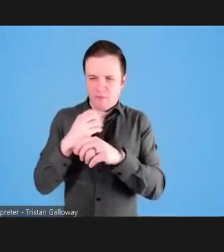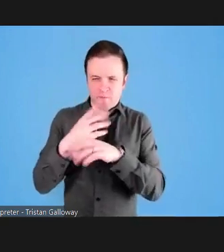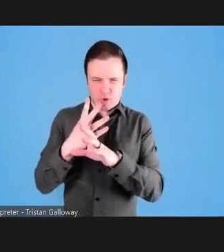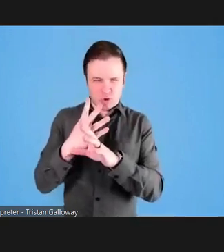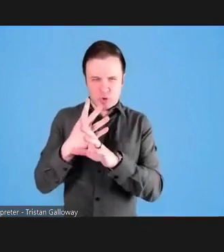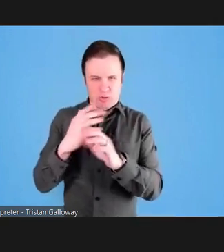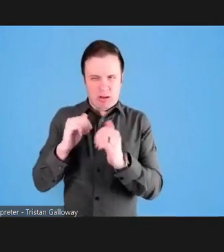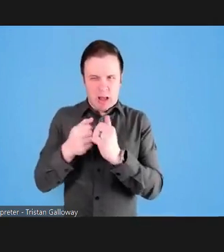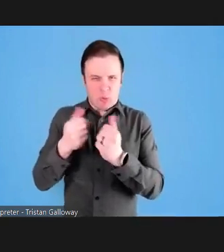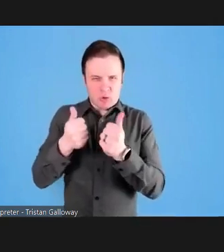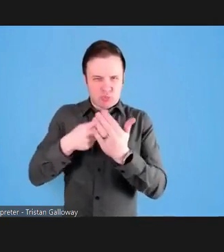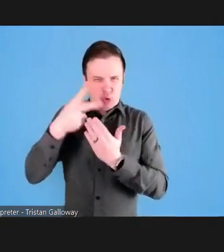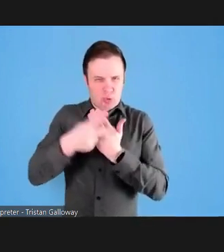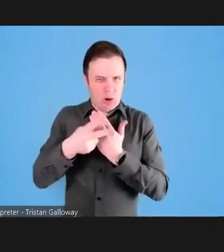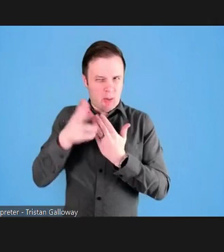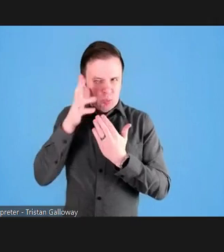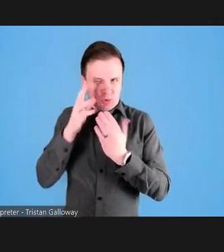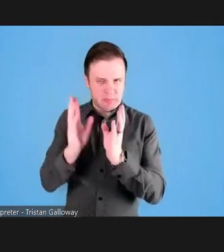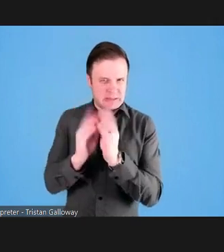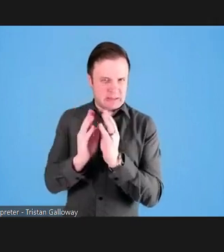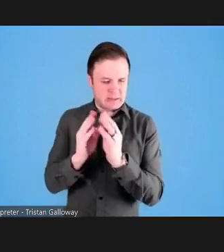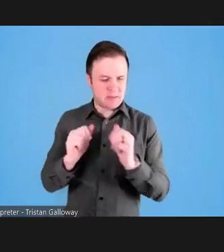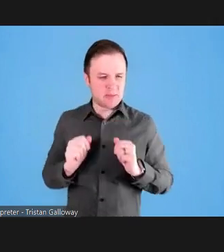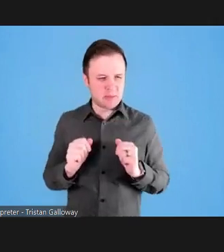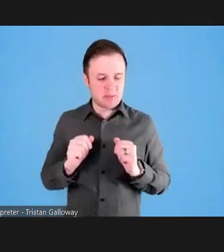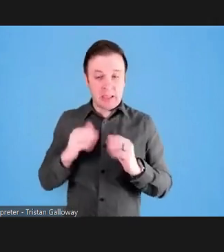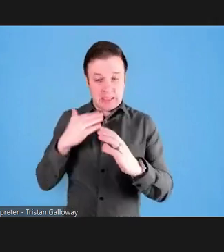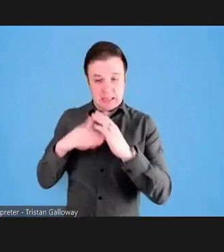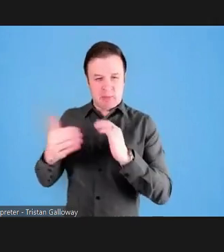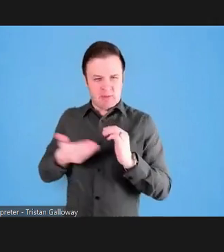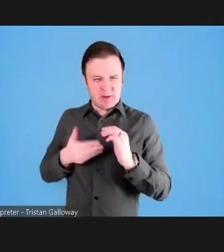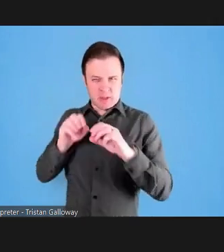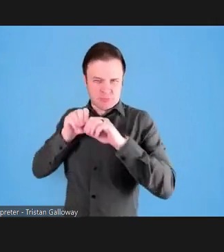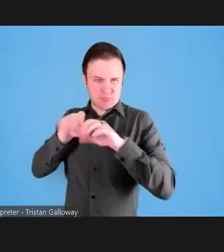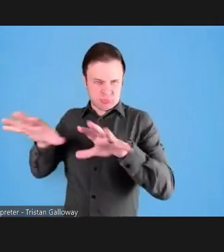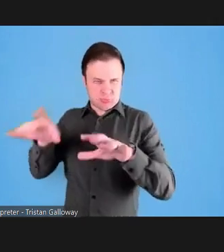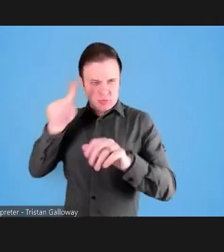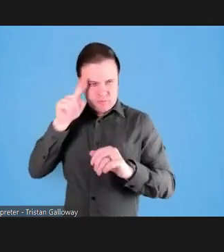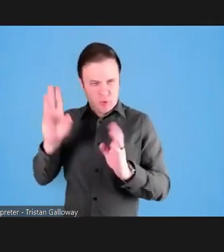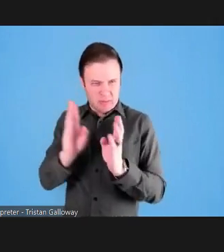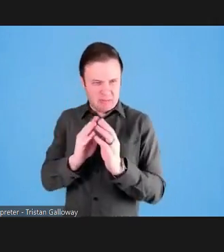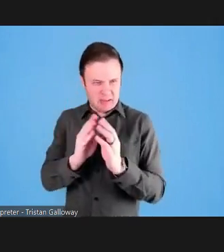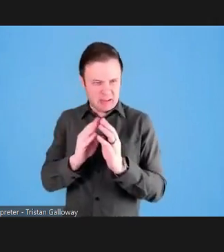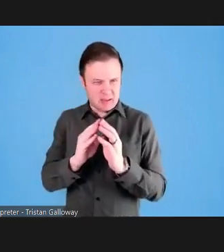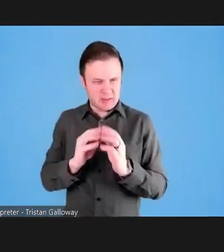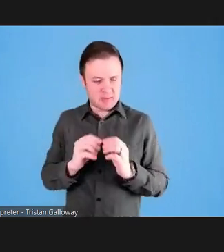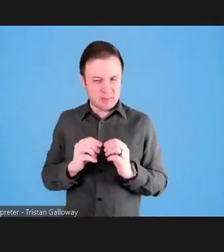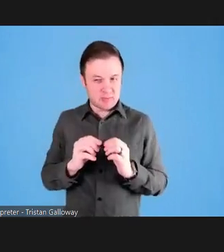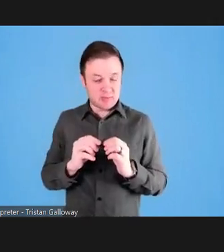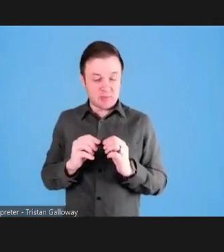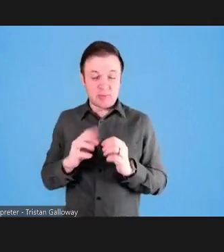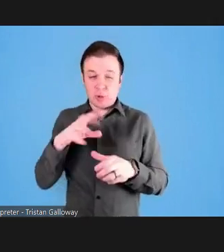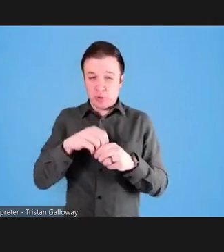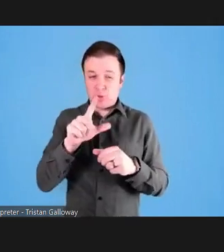be meeting in and send out an email invitation for the meeting with the meeting link.